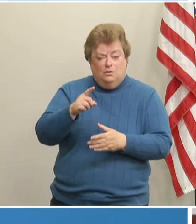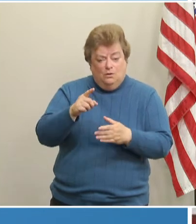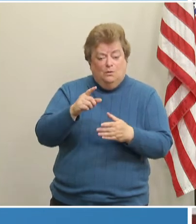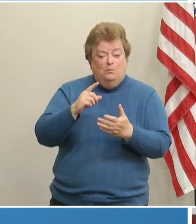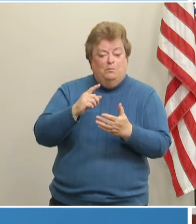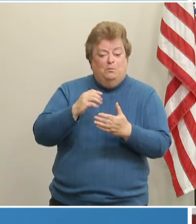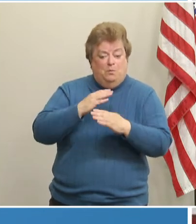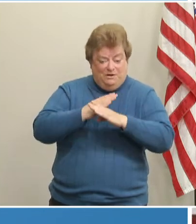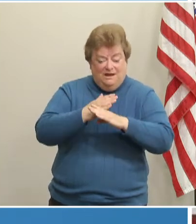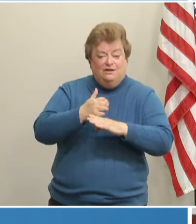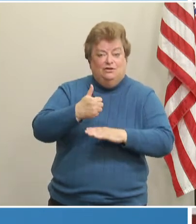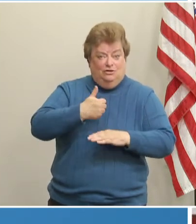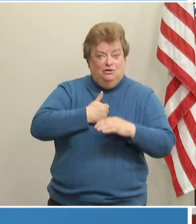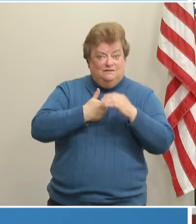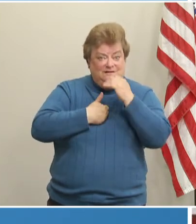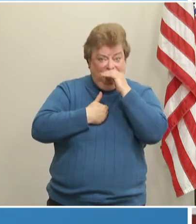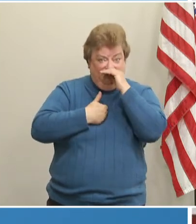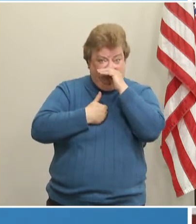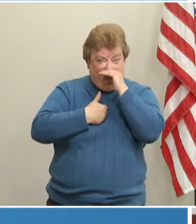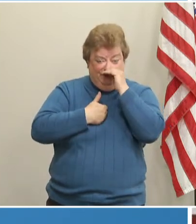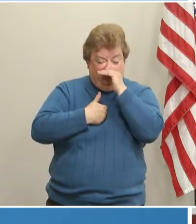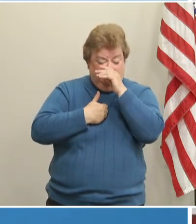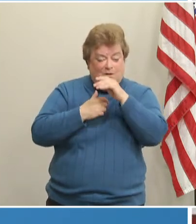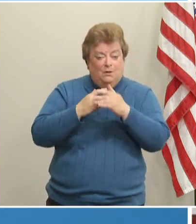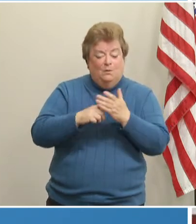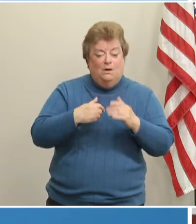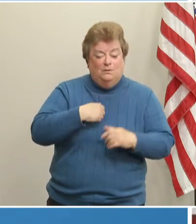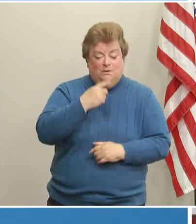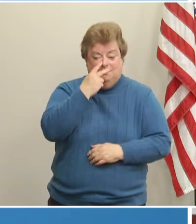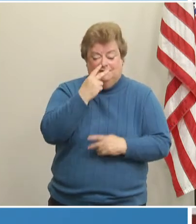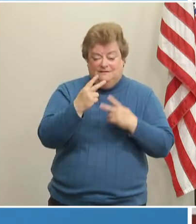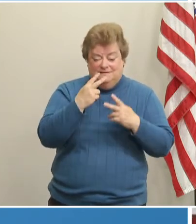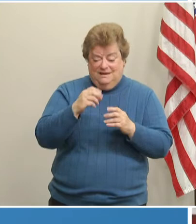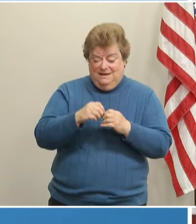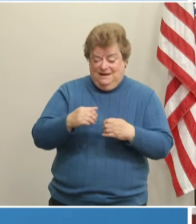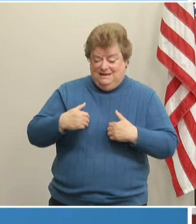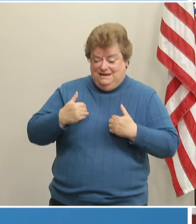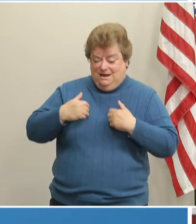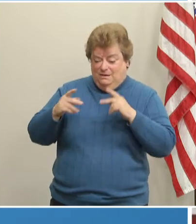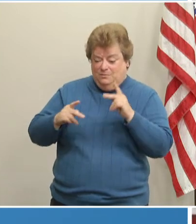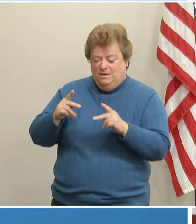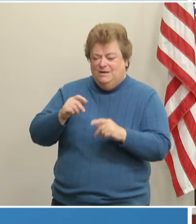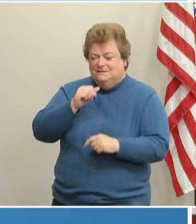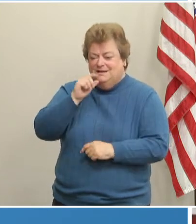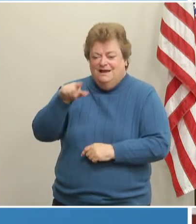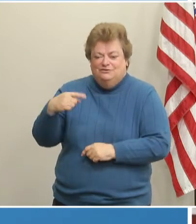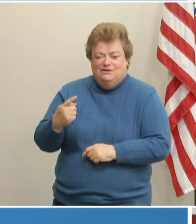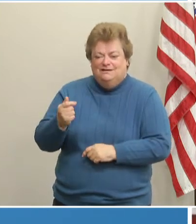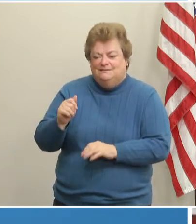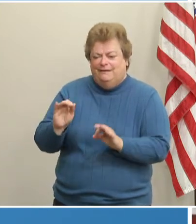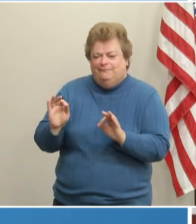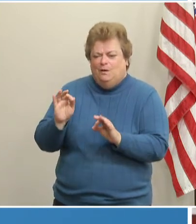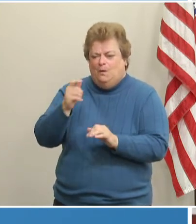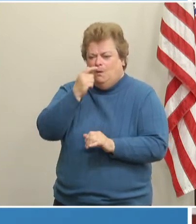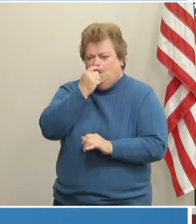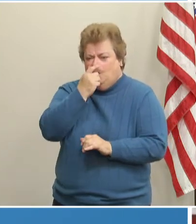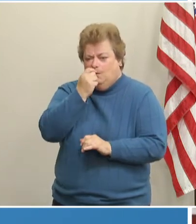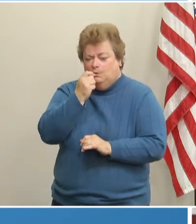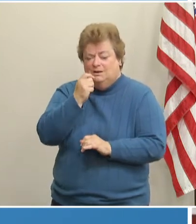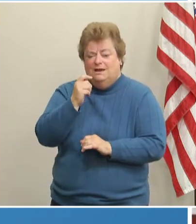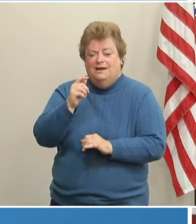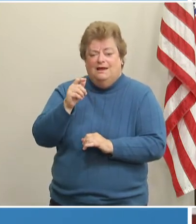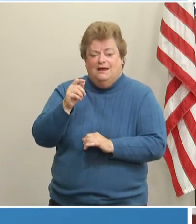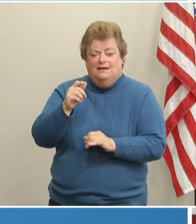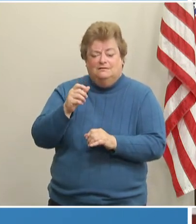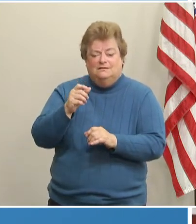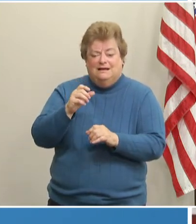yourself. What we're seeing is in a number of these young individuals, it's not just a benign cold. It is clear that COVID causes